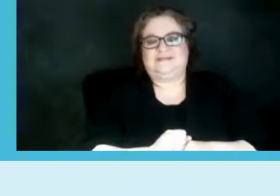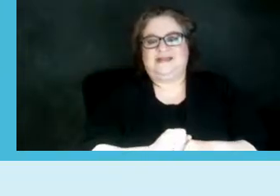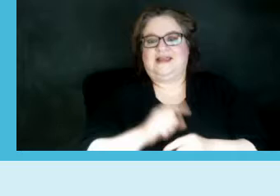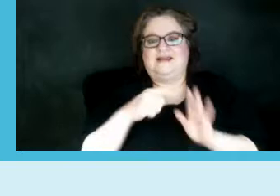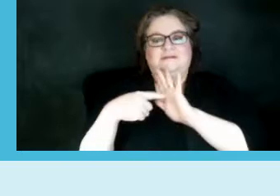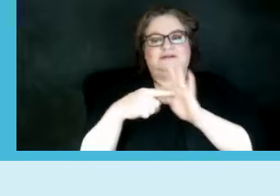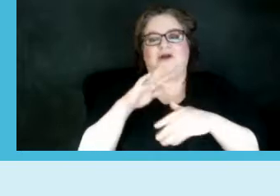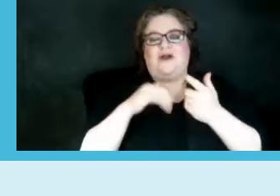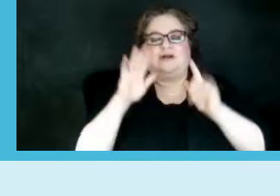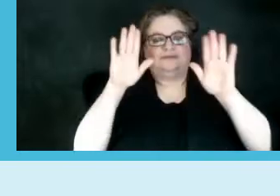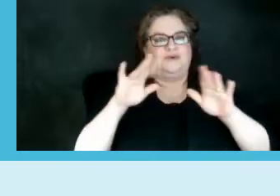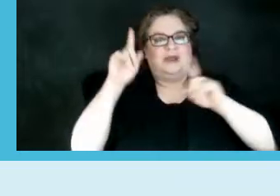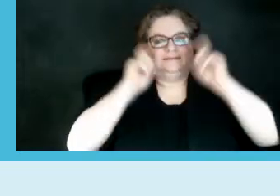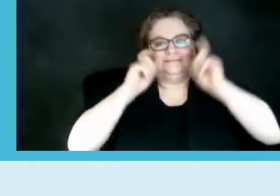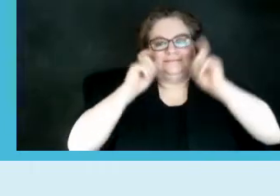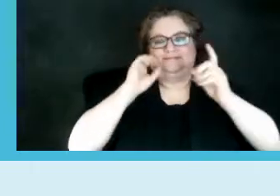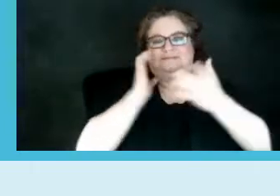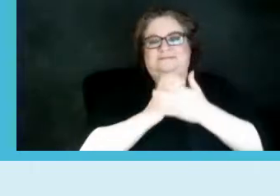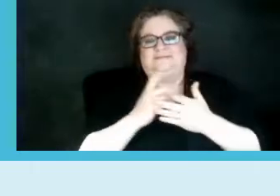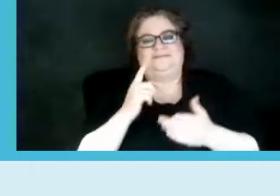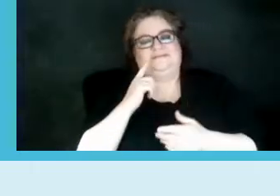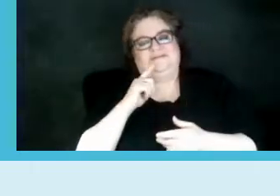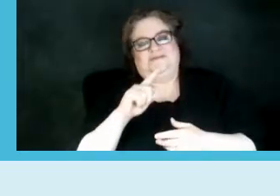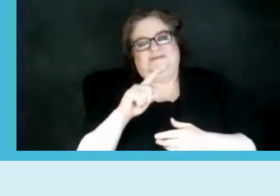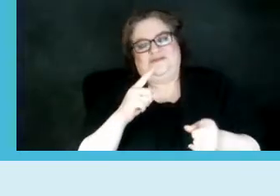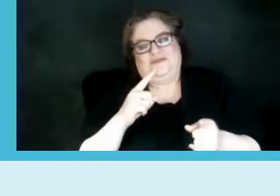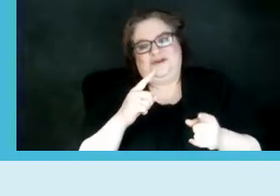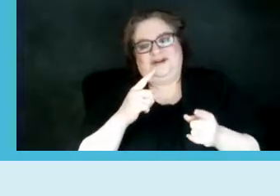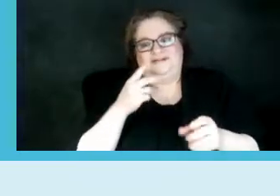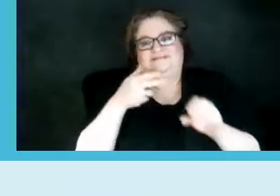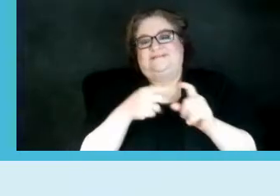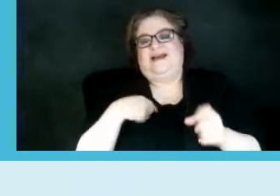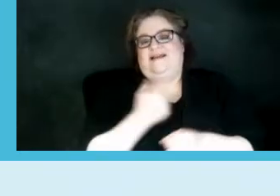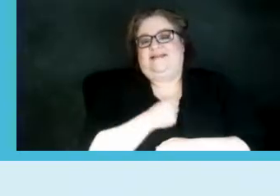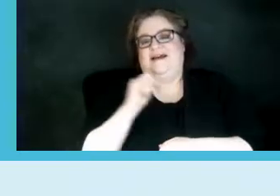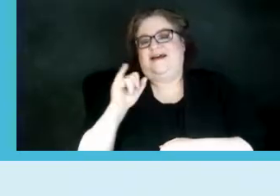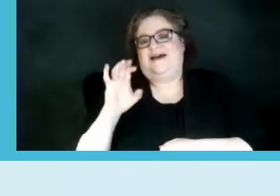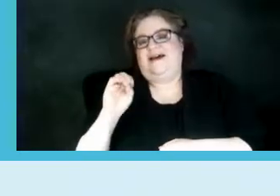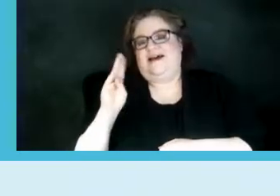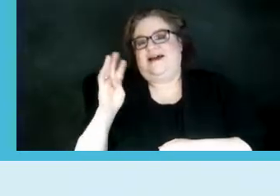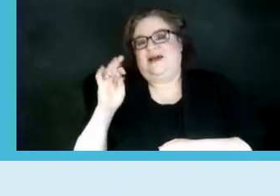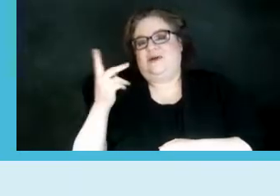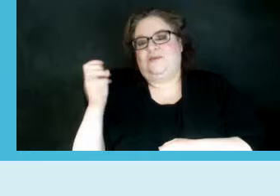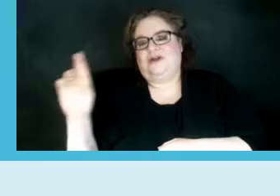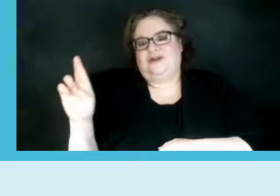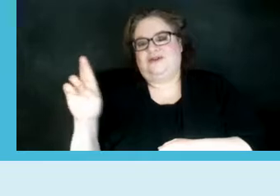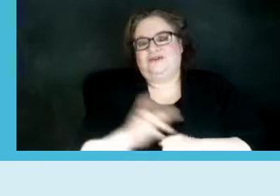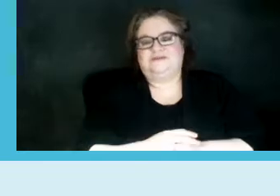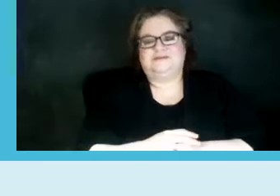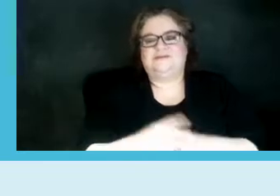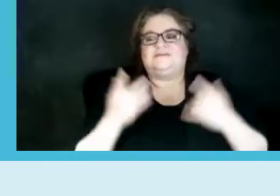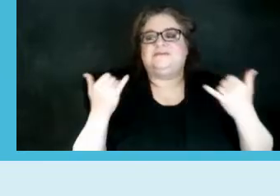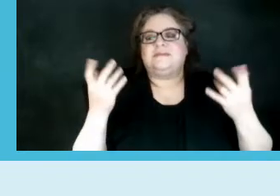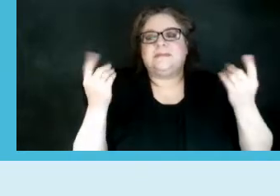emojis in the chat. Thank you for humoring me. I love icebreakers. All right, so what I'd like to do